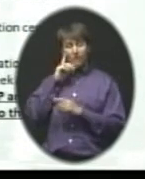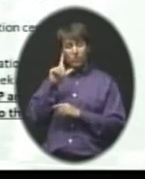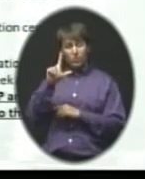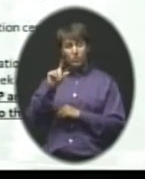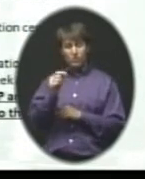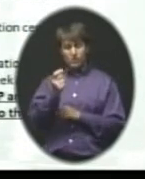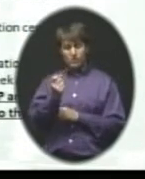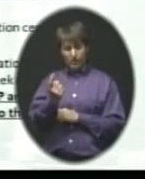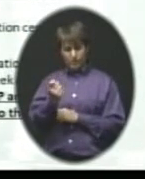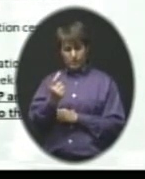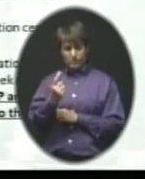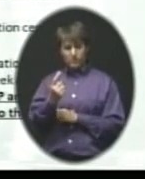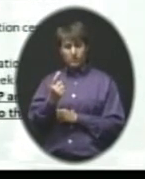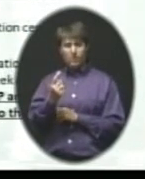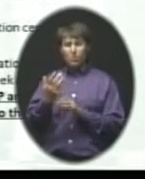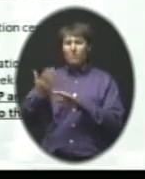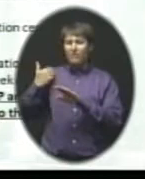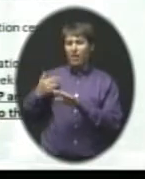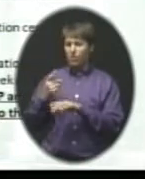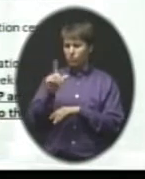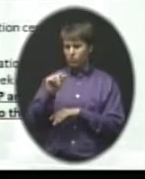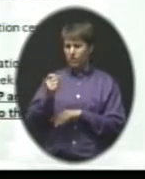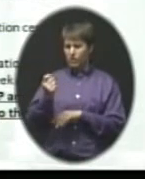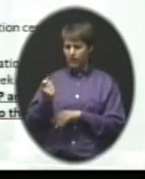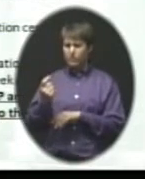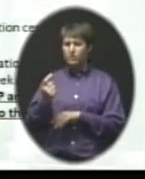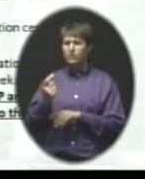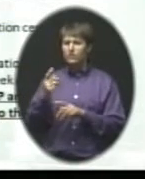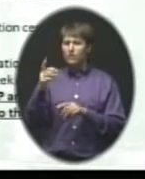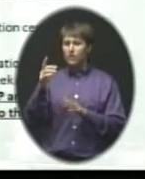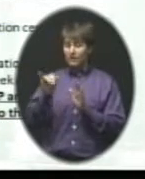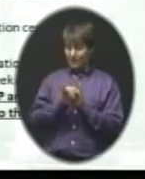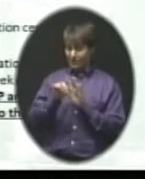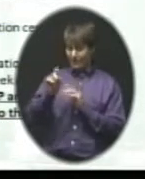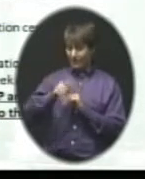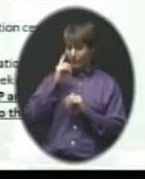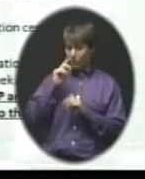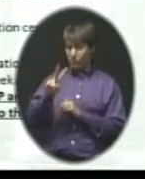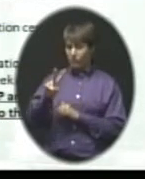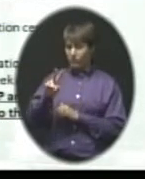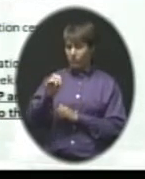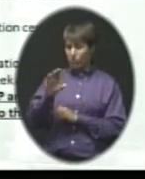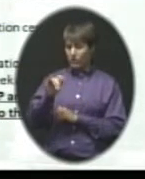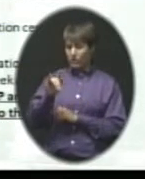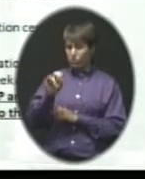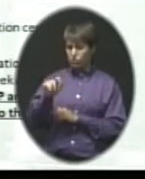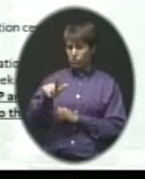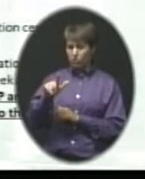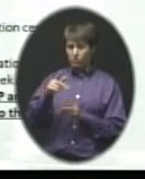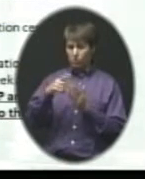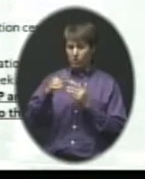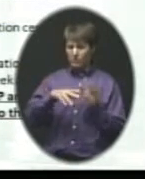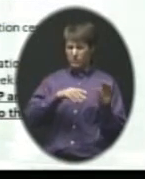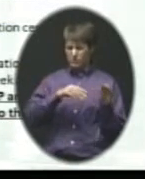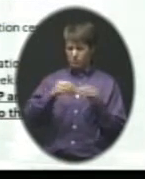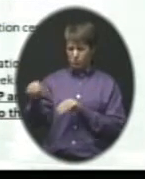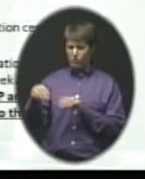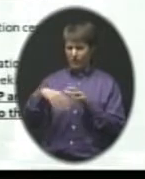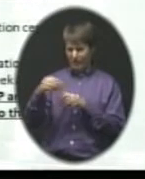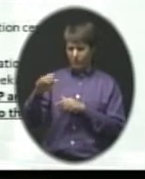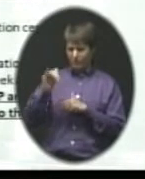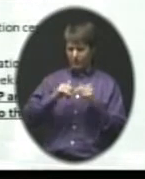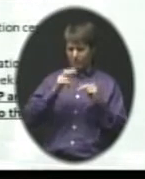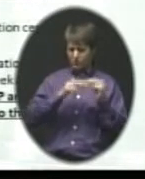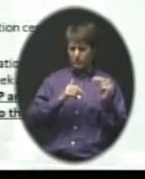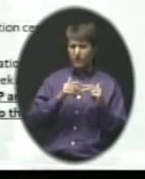2011, prior to 2011, identified the need for a vocational program to move out of that complex